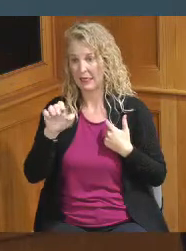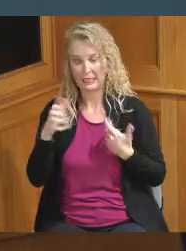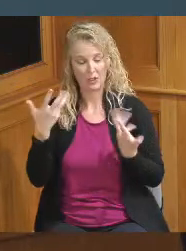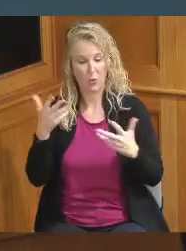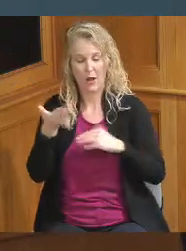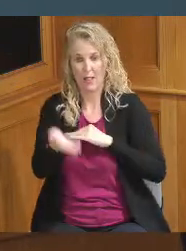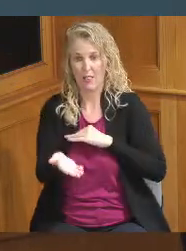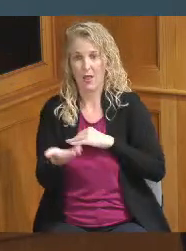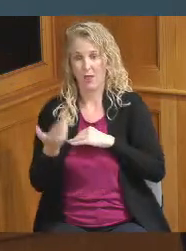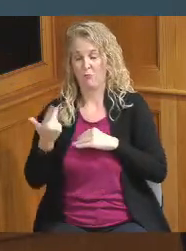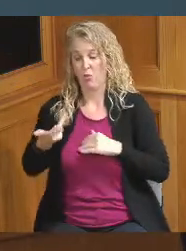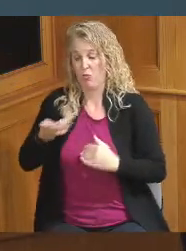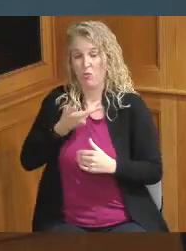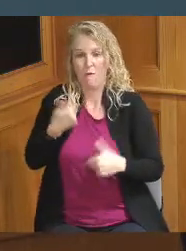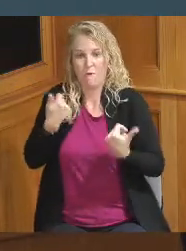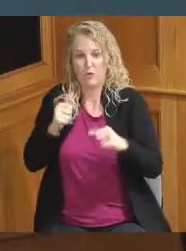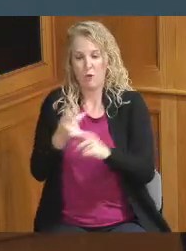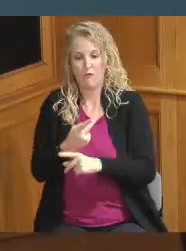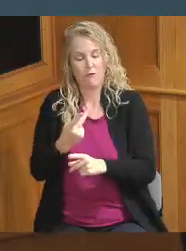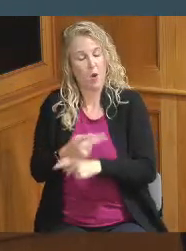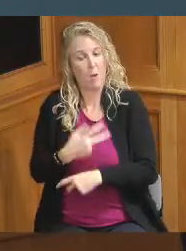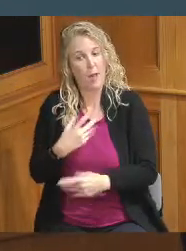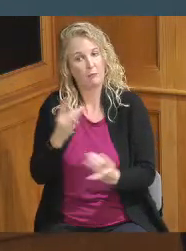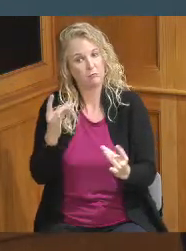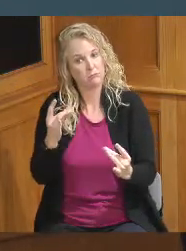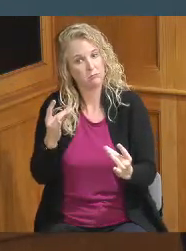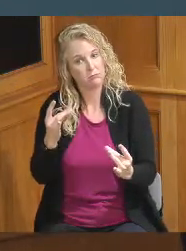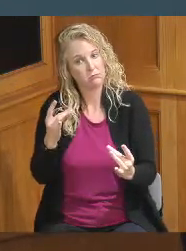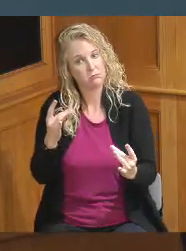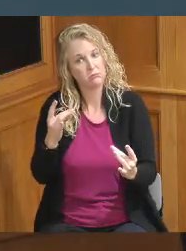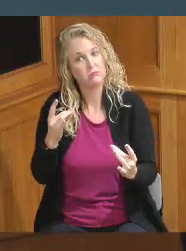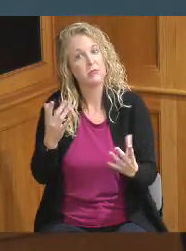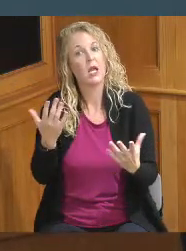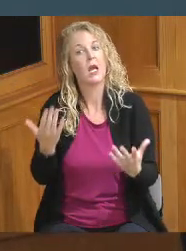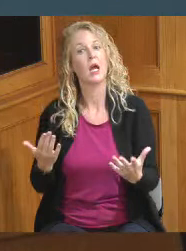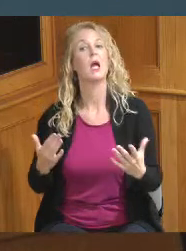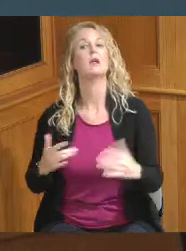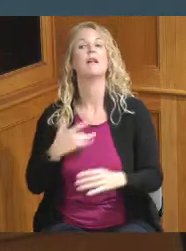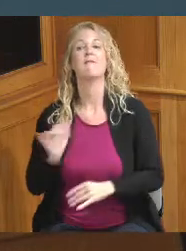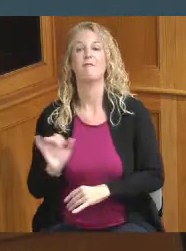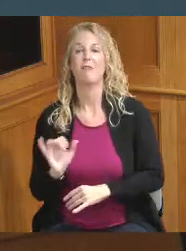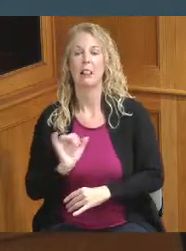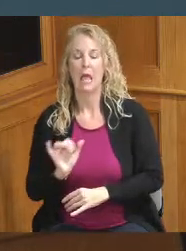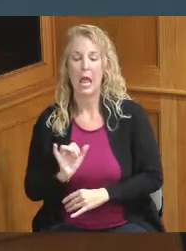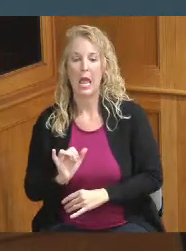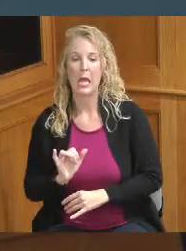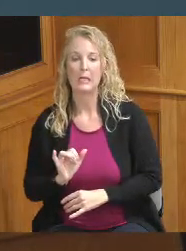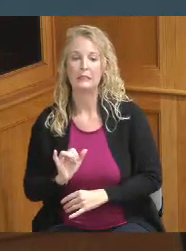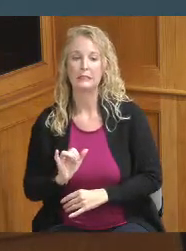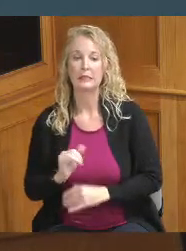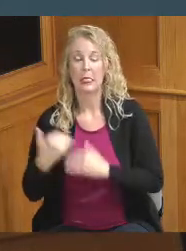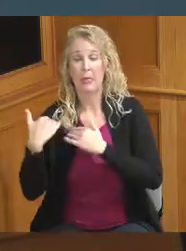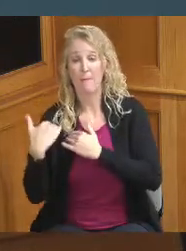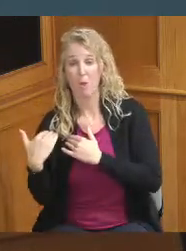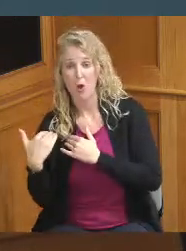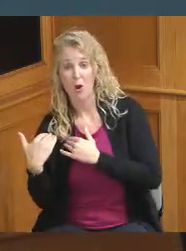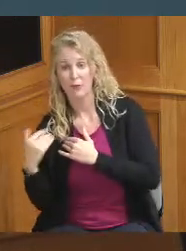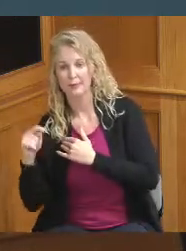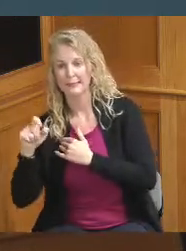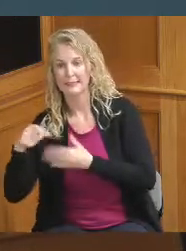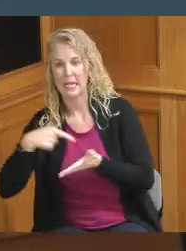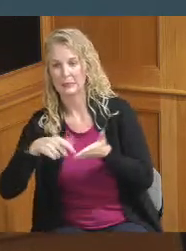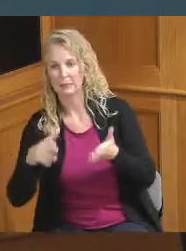that is very, very difficult and somewhat lopsided as it relates to the taxpayers putting up, I